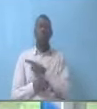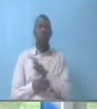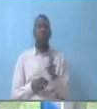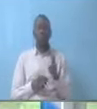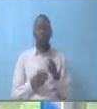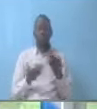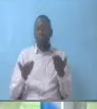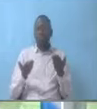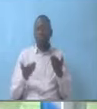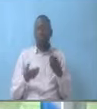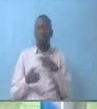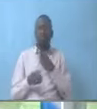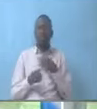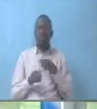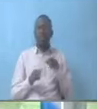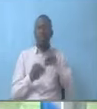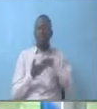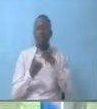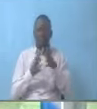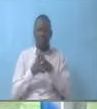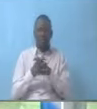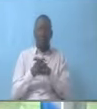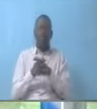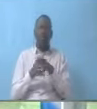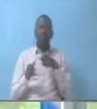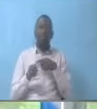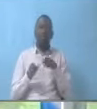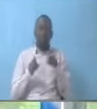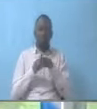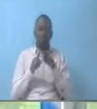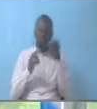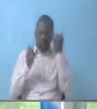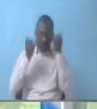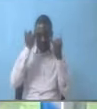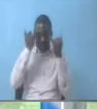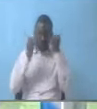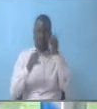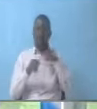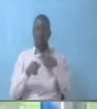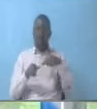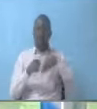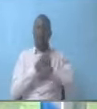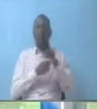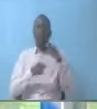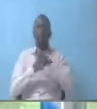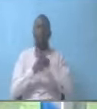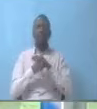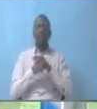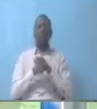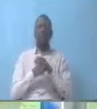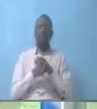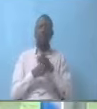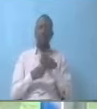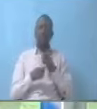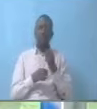not in reliance to those strings of decisions, but in full application of the decree as contemplated by